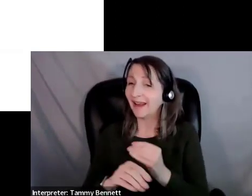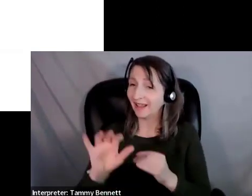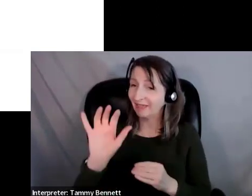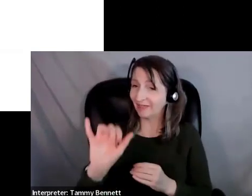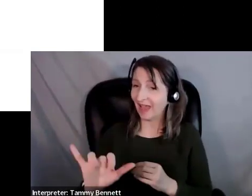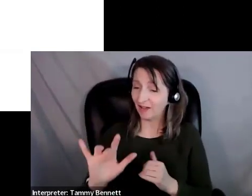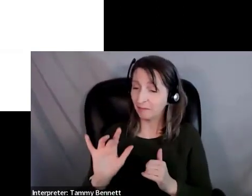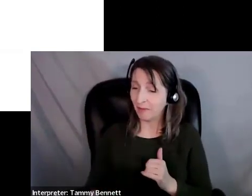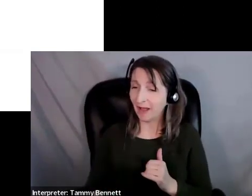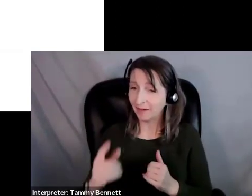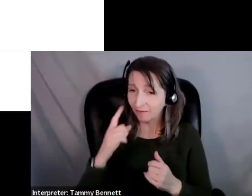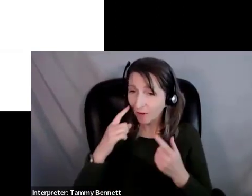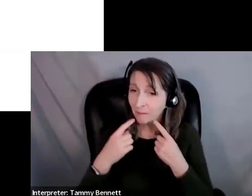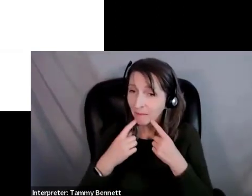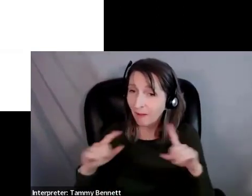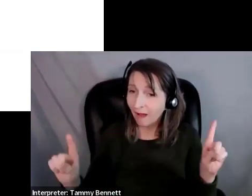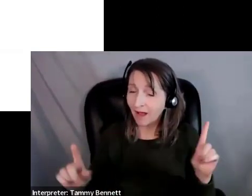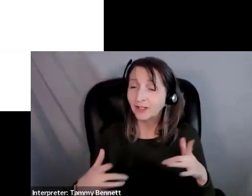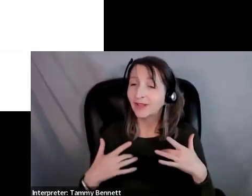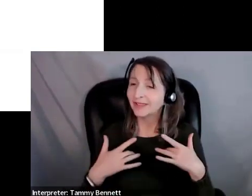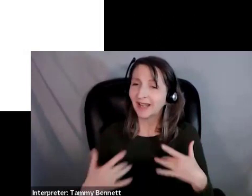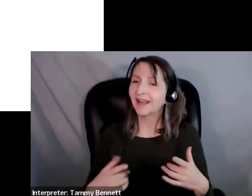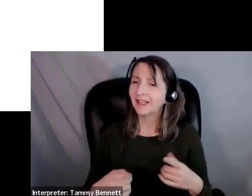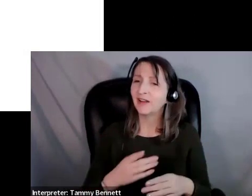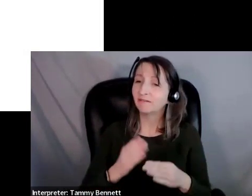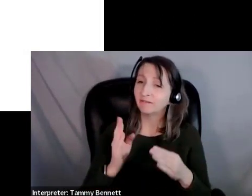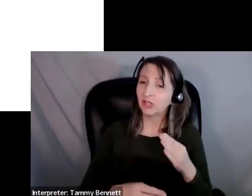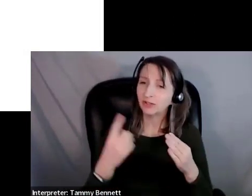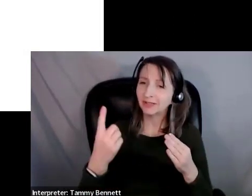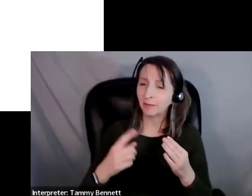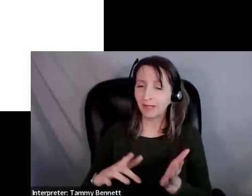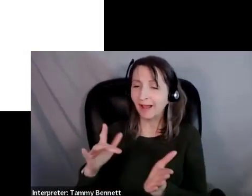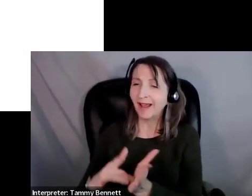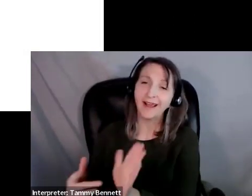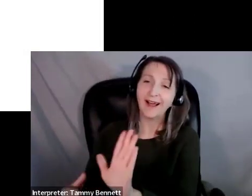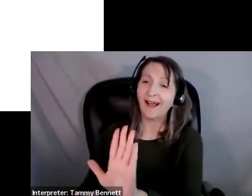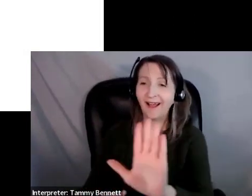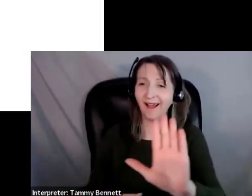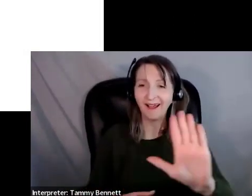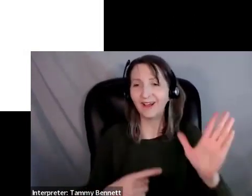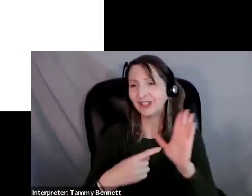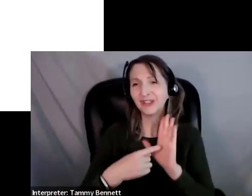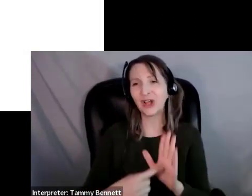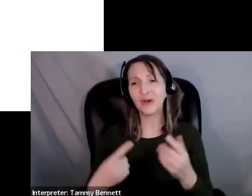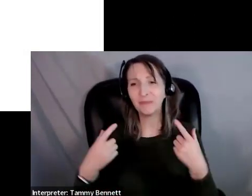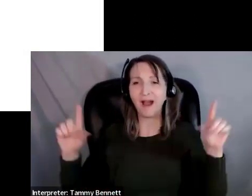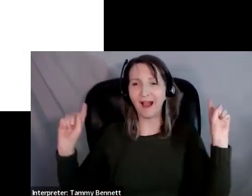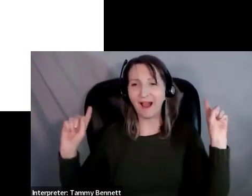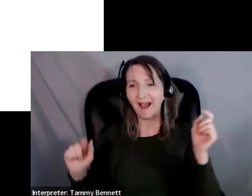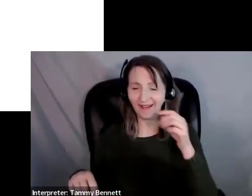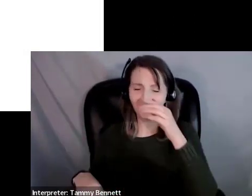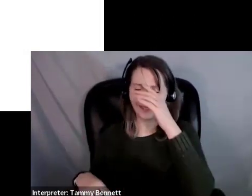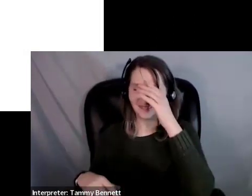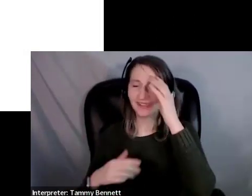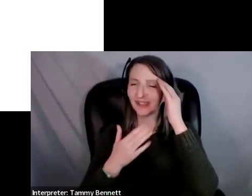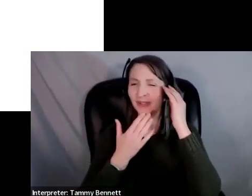he's very excited. He'll get up, go around the room when he finishes something. And it's very, very sweet. Um, and he also, um,